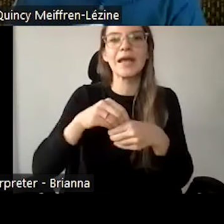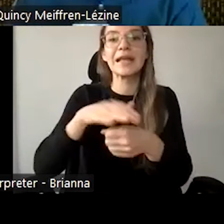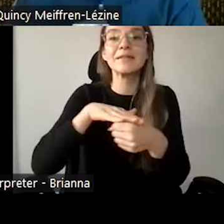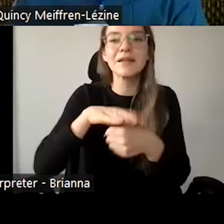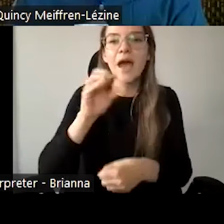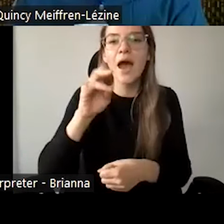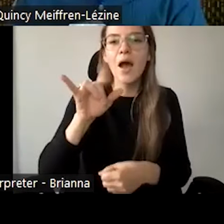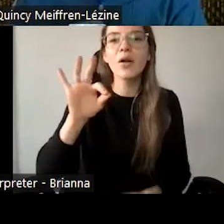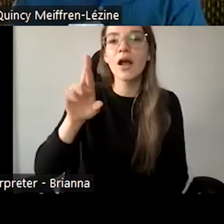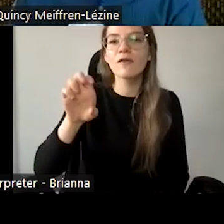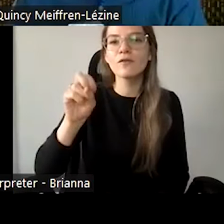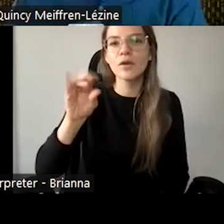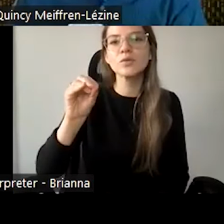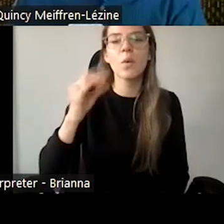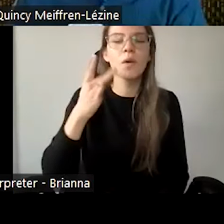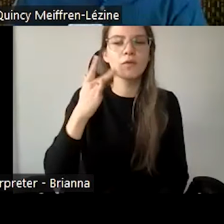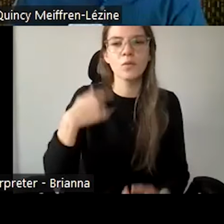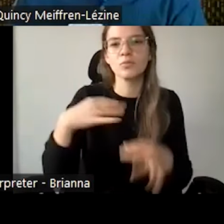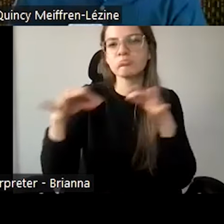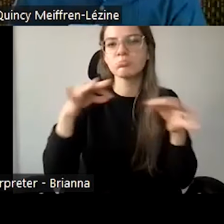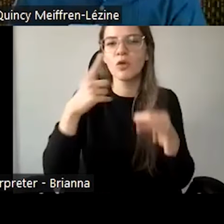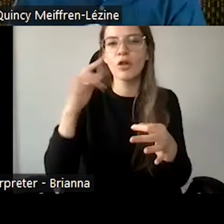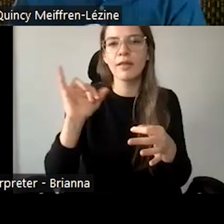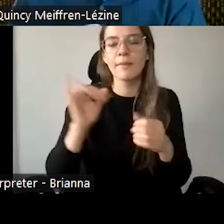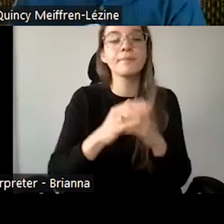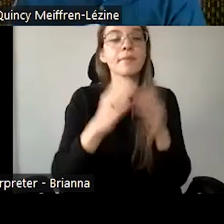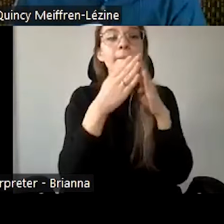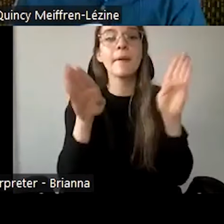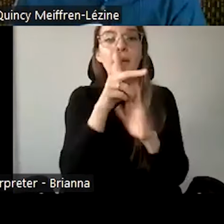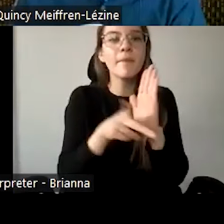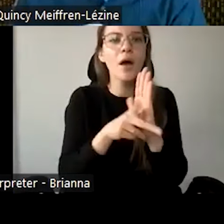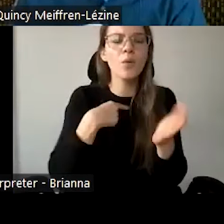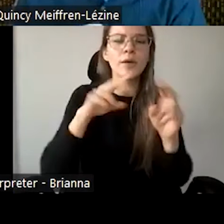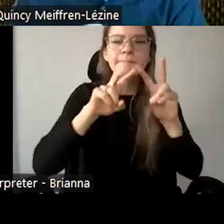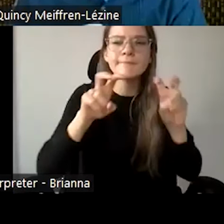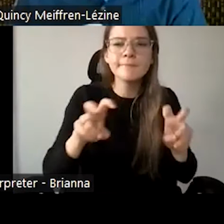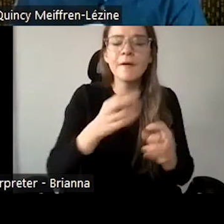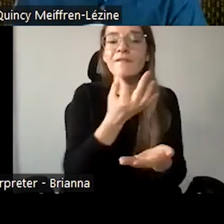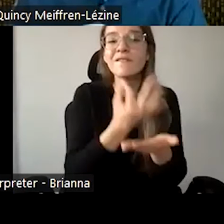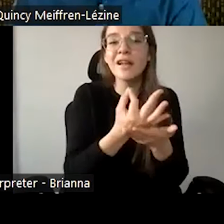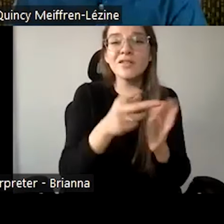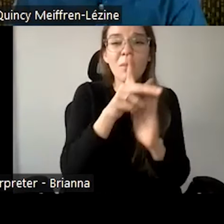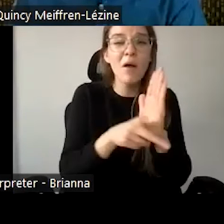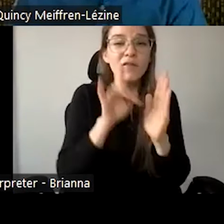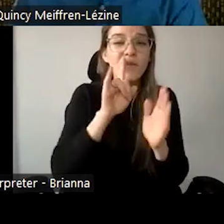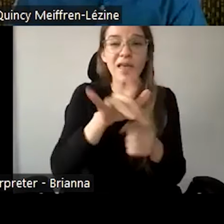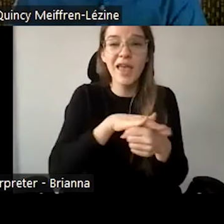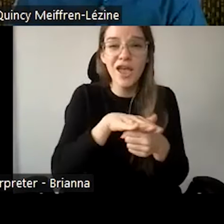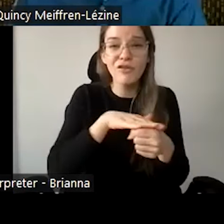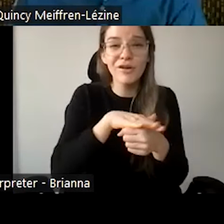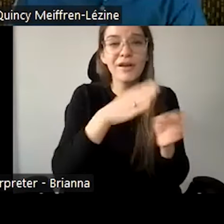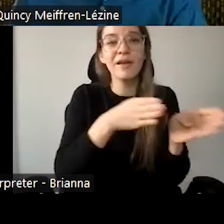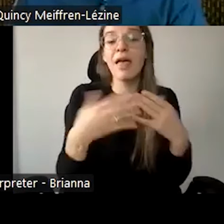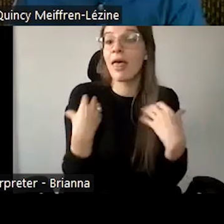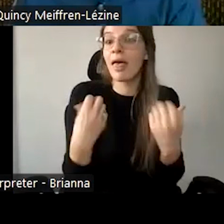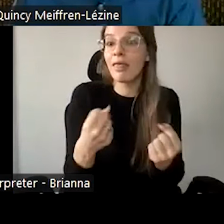Fresno. So for public policy, we had examined kind of the financial policy within the area, kind of health